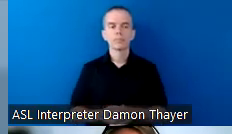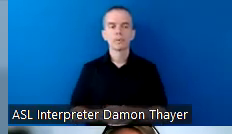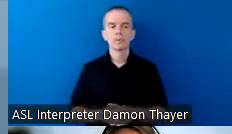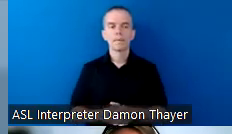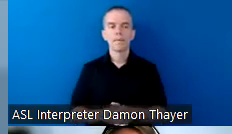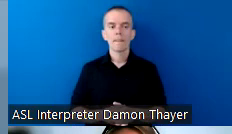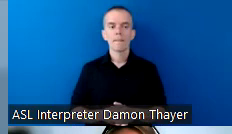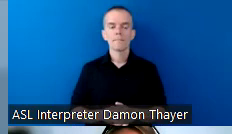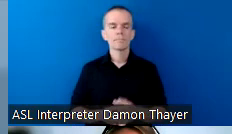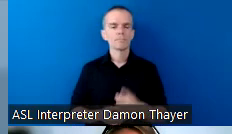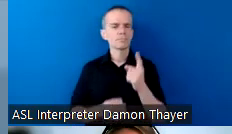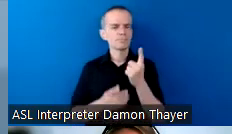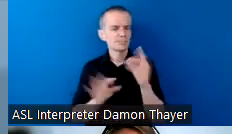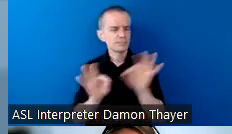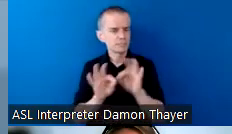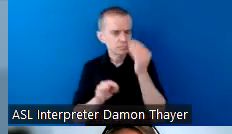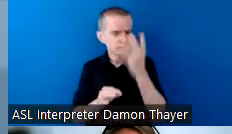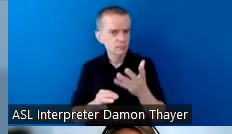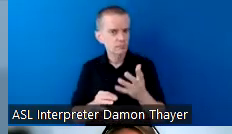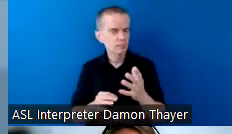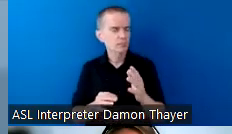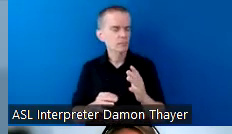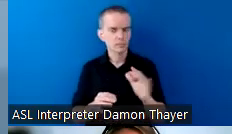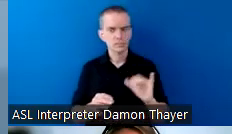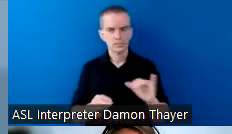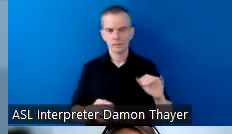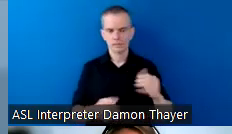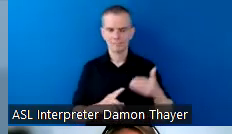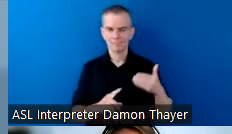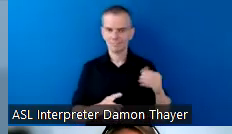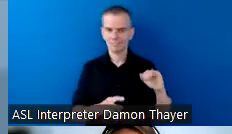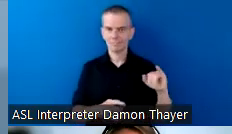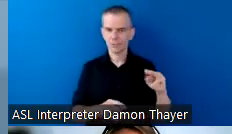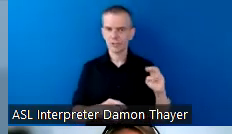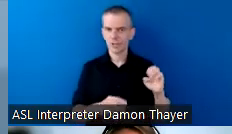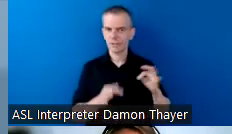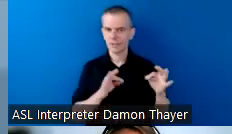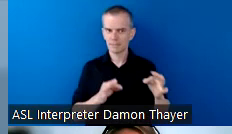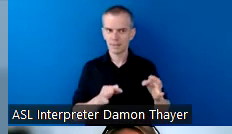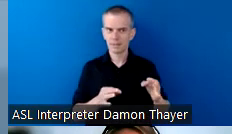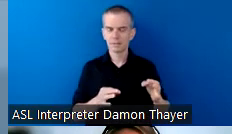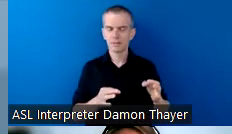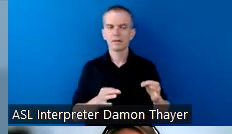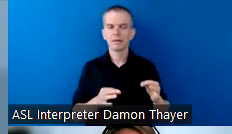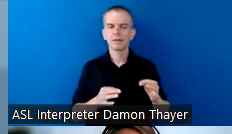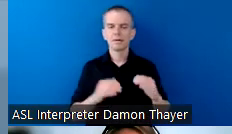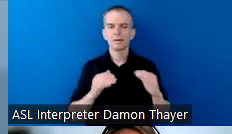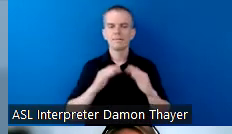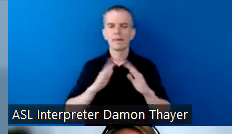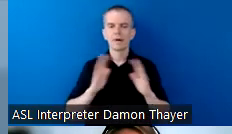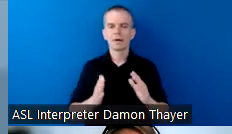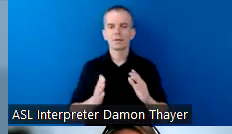And one thing that's important, as Jamie mentioned, to distinguish fair housing laws